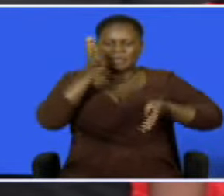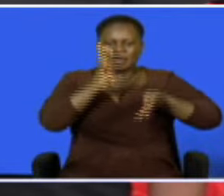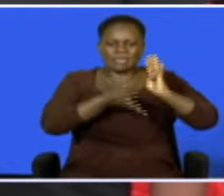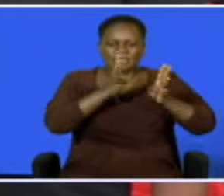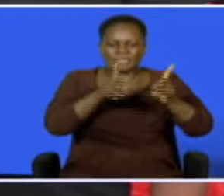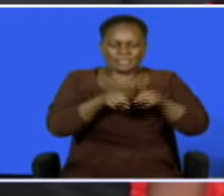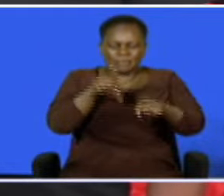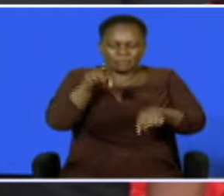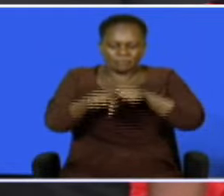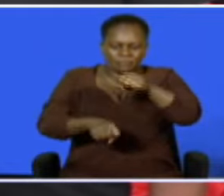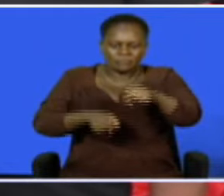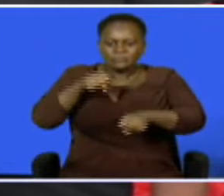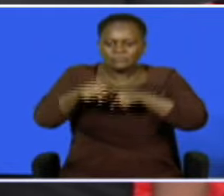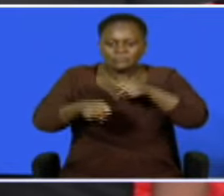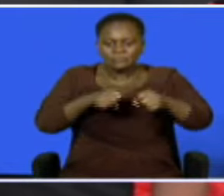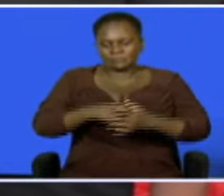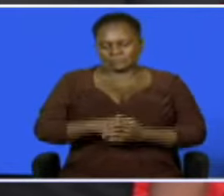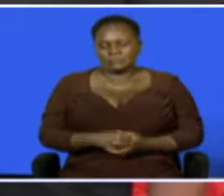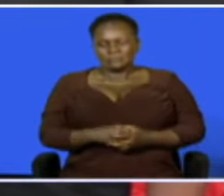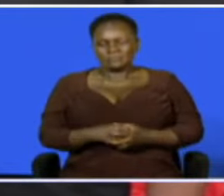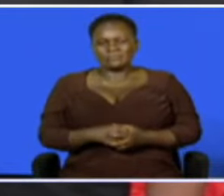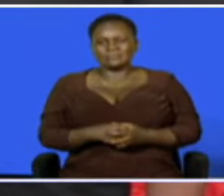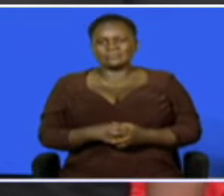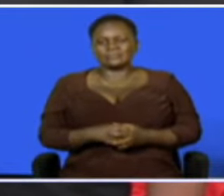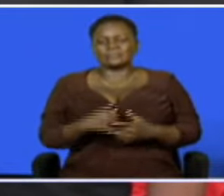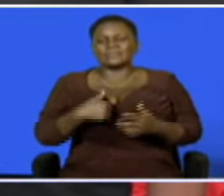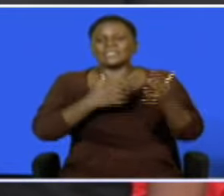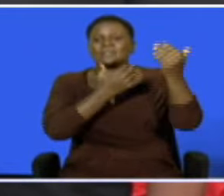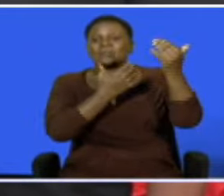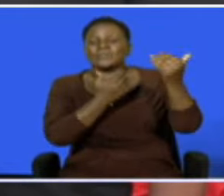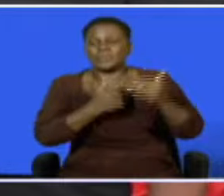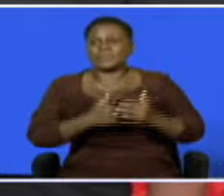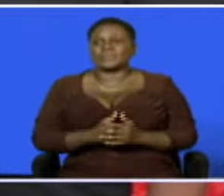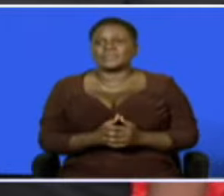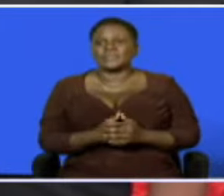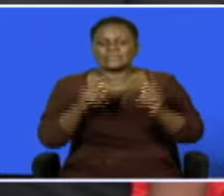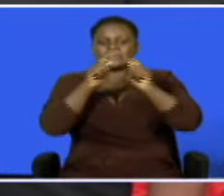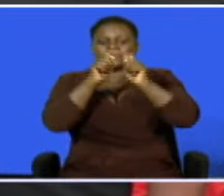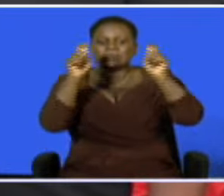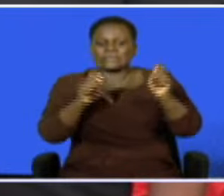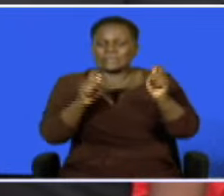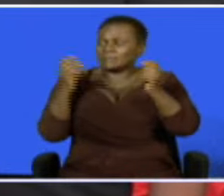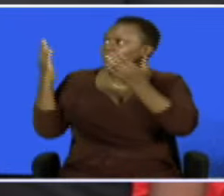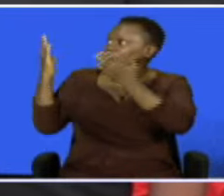and cycling. So I hope the